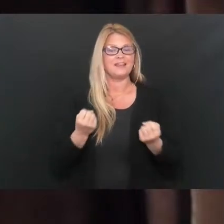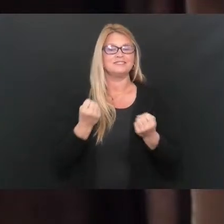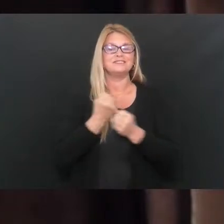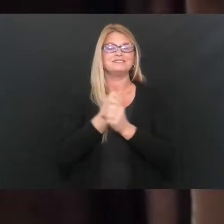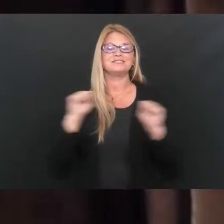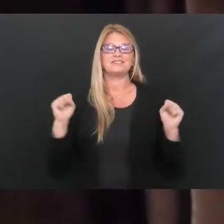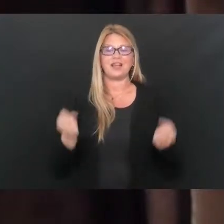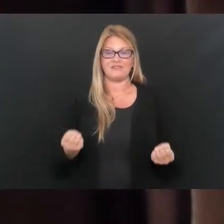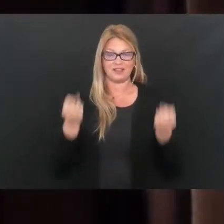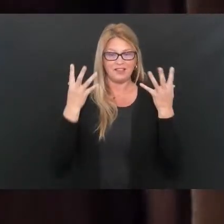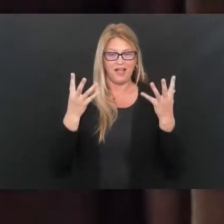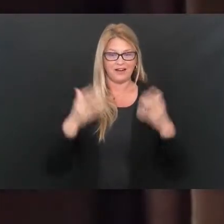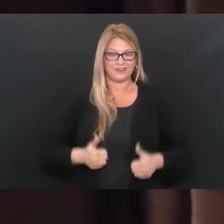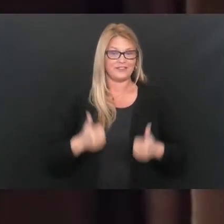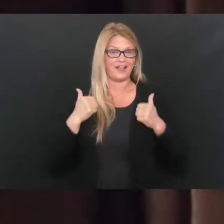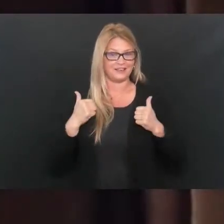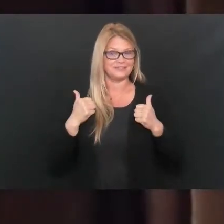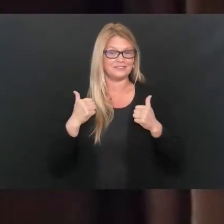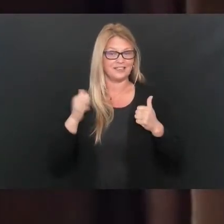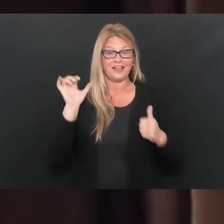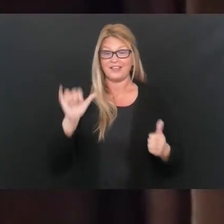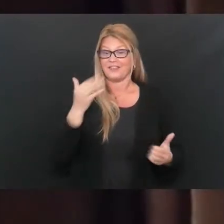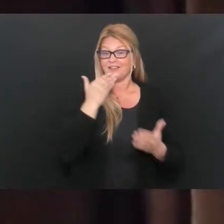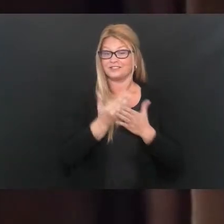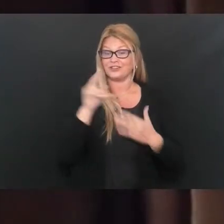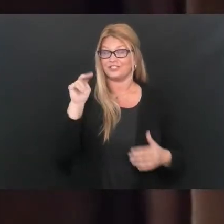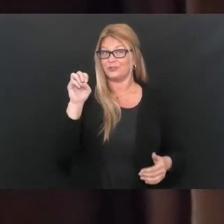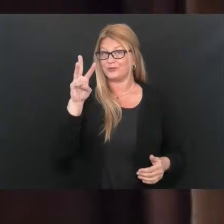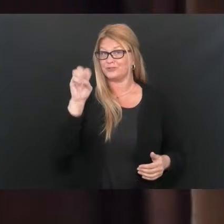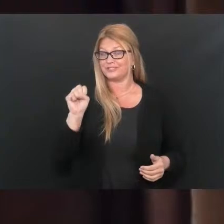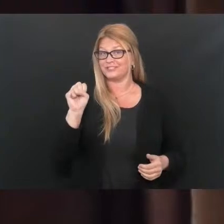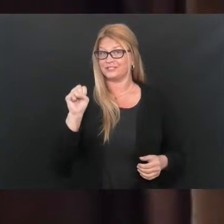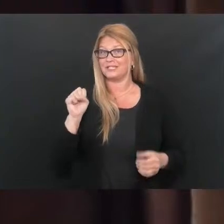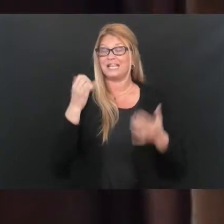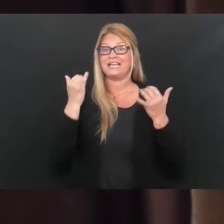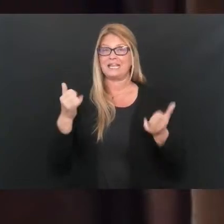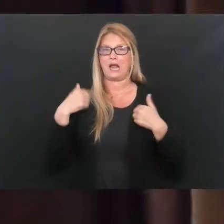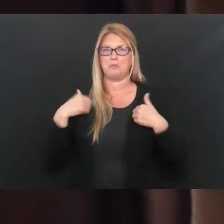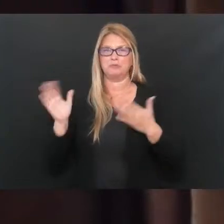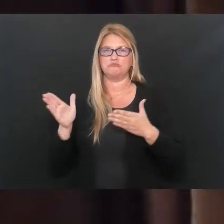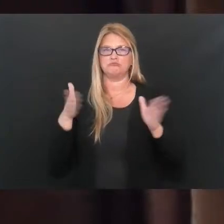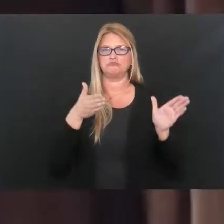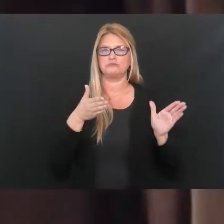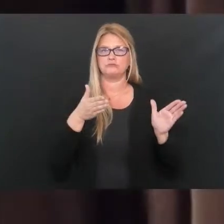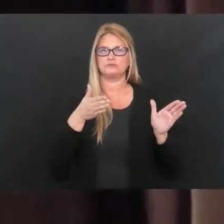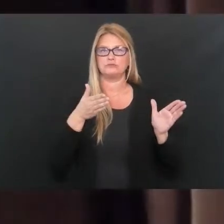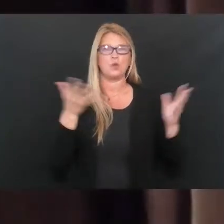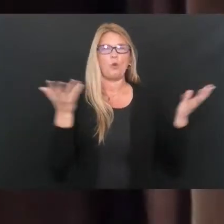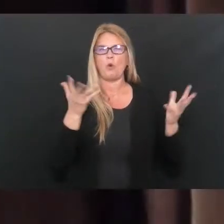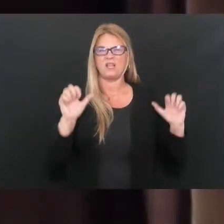people's lives. And that is the very good news. Now, let me flip to what is the